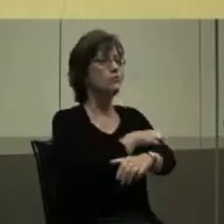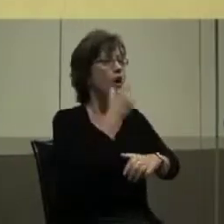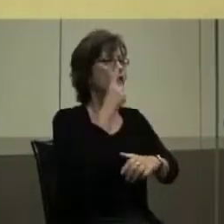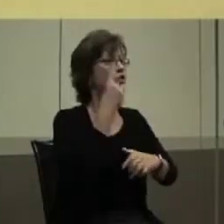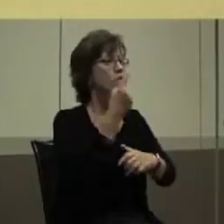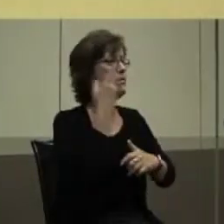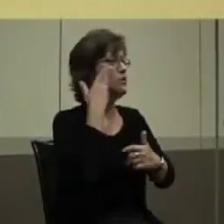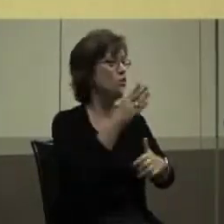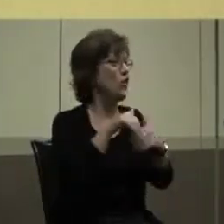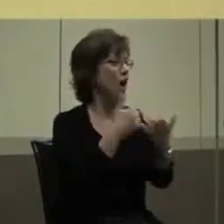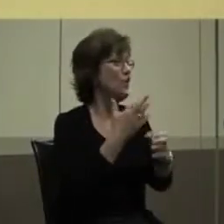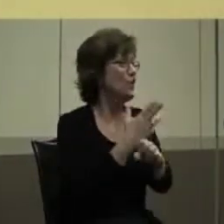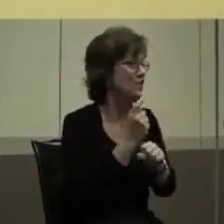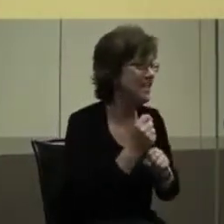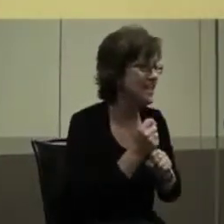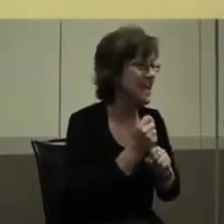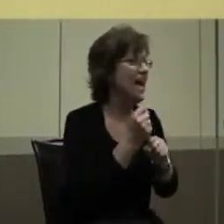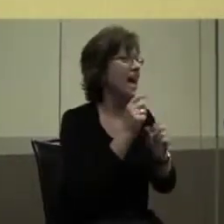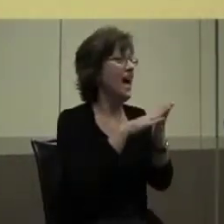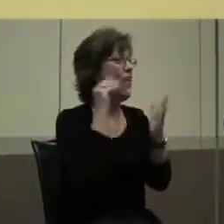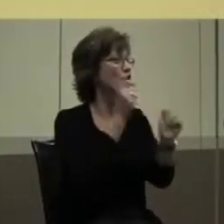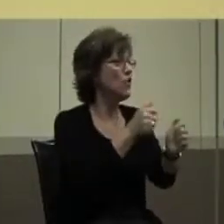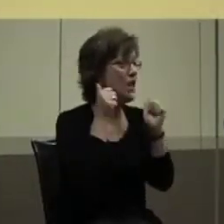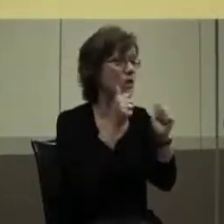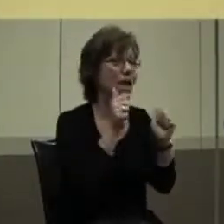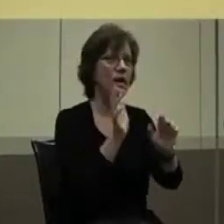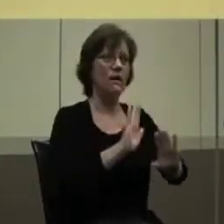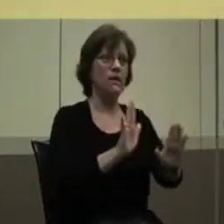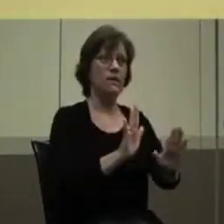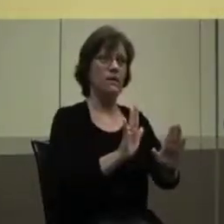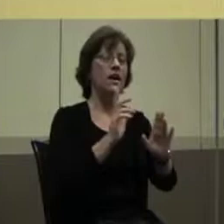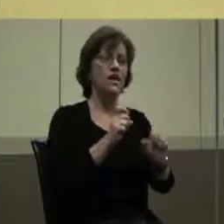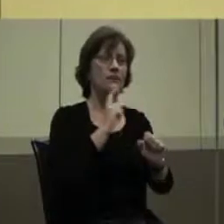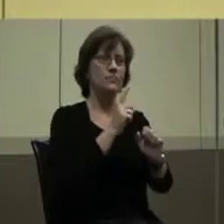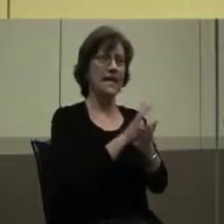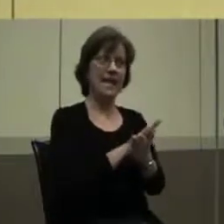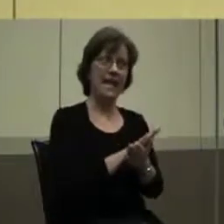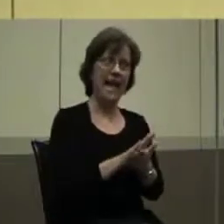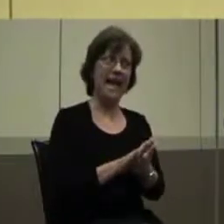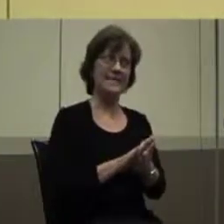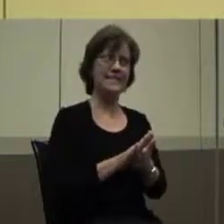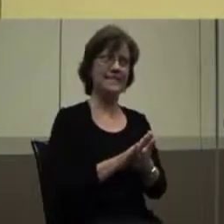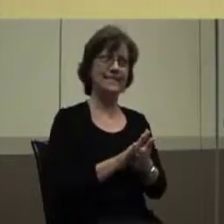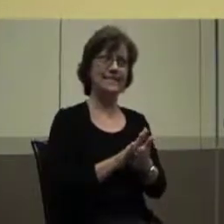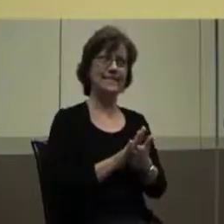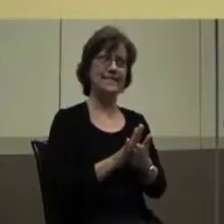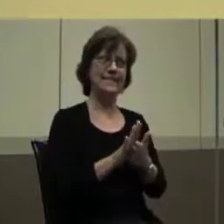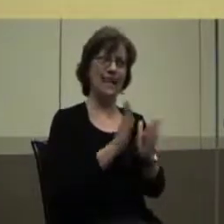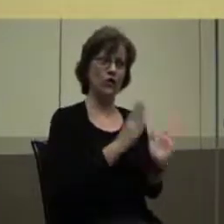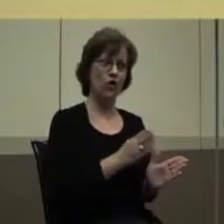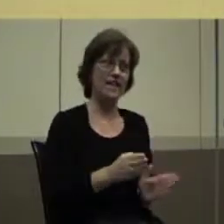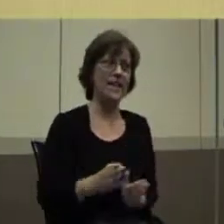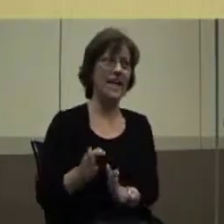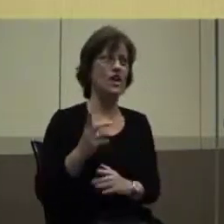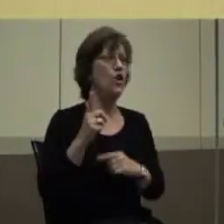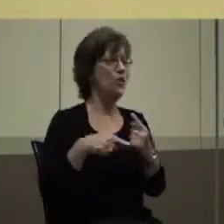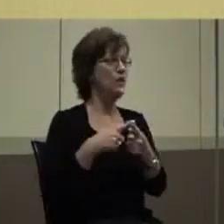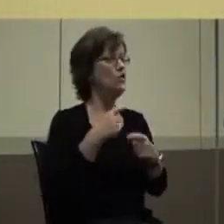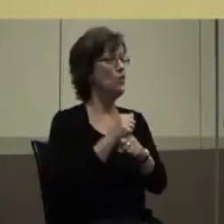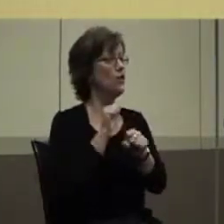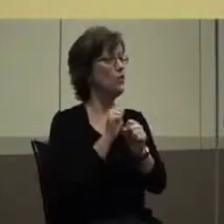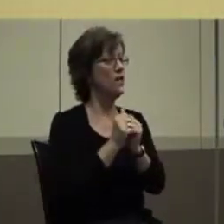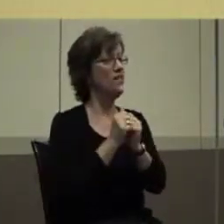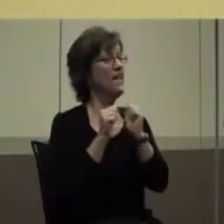very quickly that that's not how you have to be kind of nicer, and you have to be more organized when you work with an aide